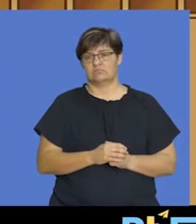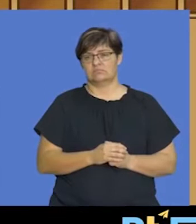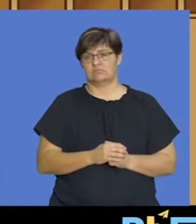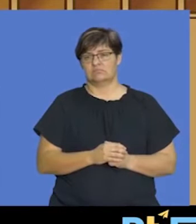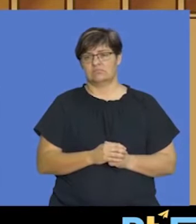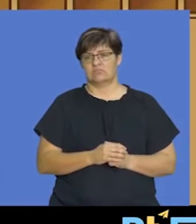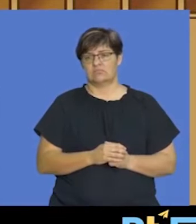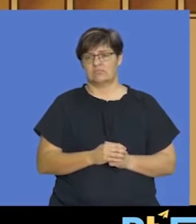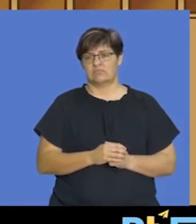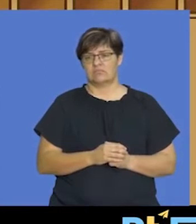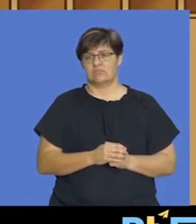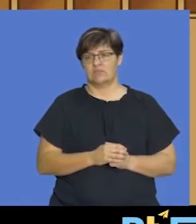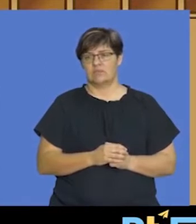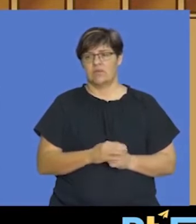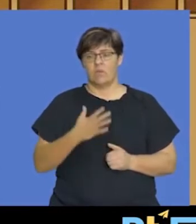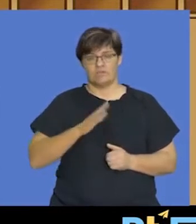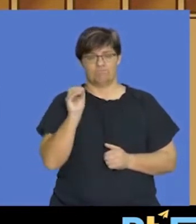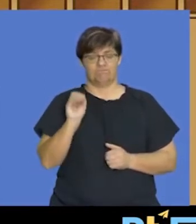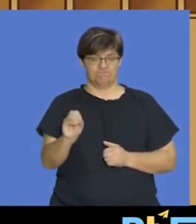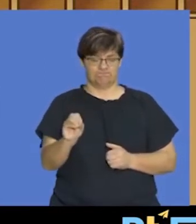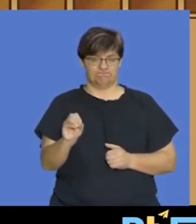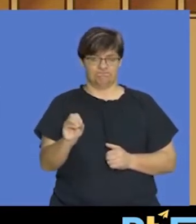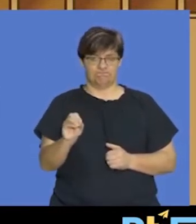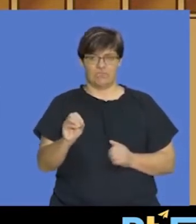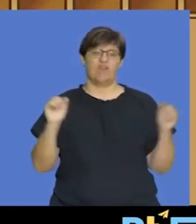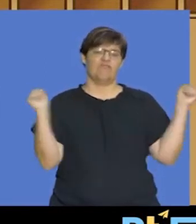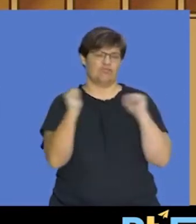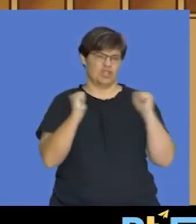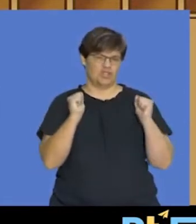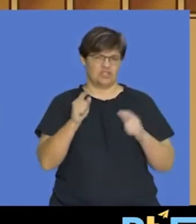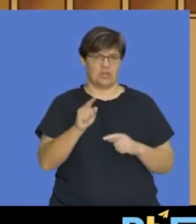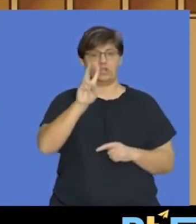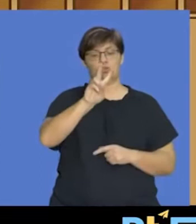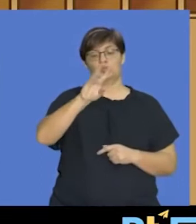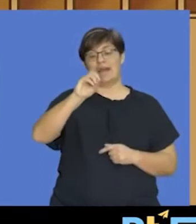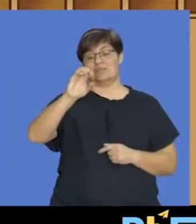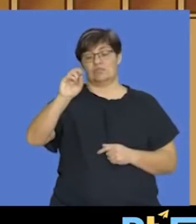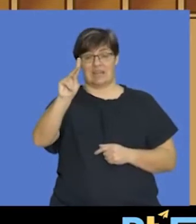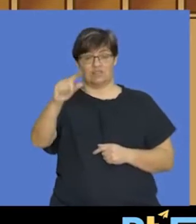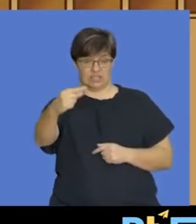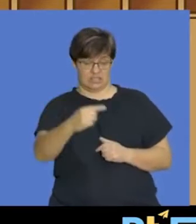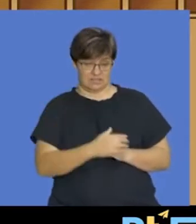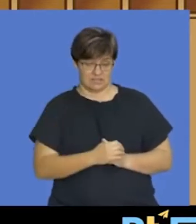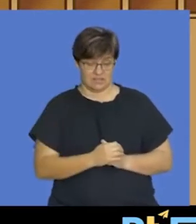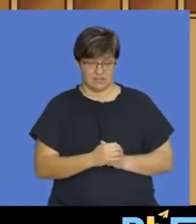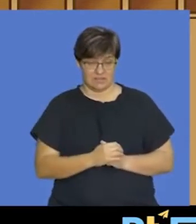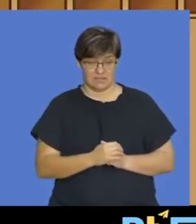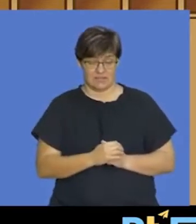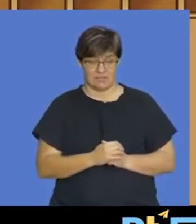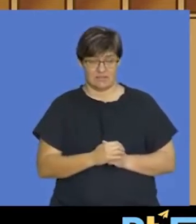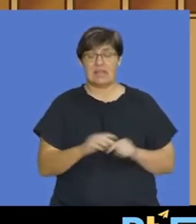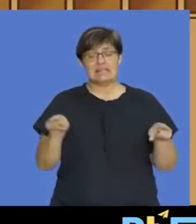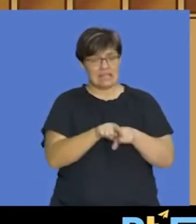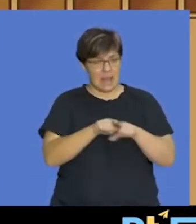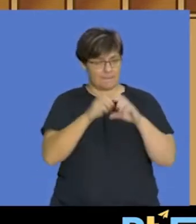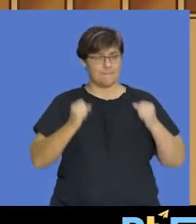no, I don't want, there we go. We're going to put the fridge, which is 200 kilograms, okay? We're going